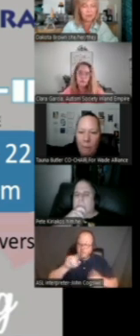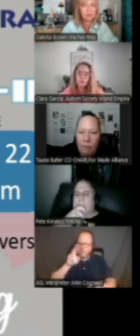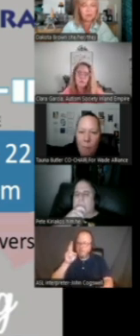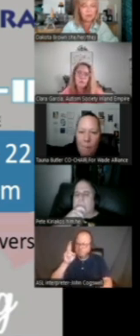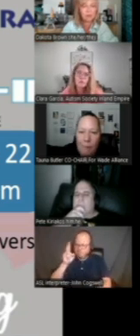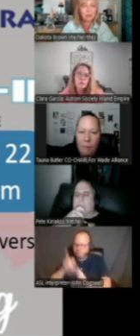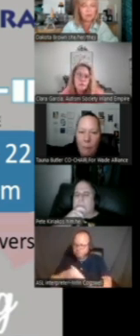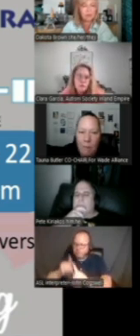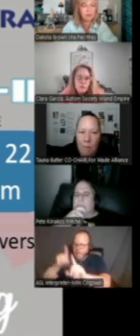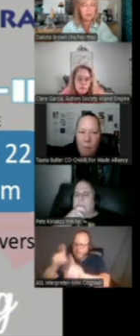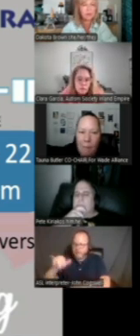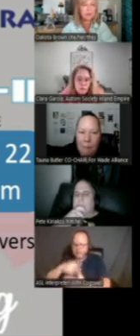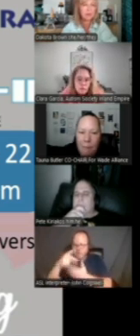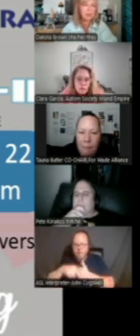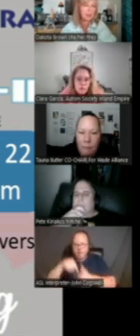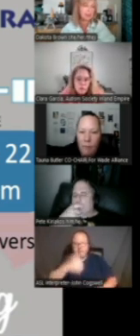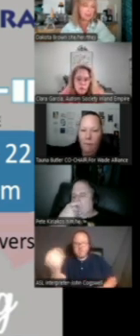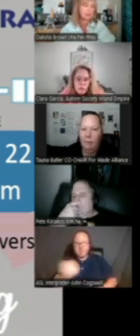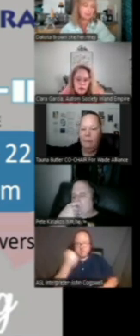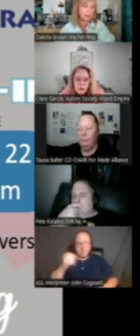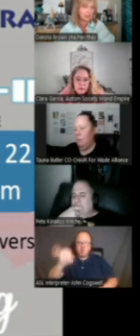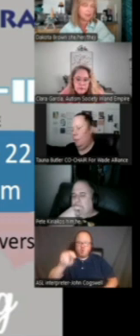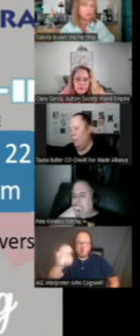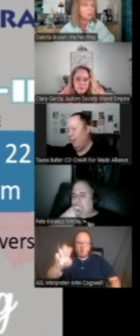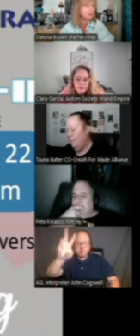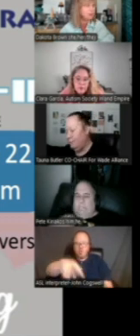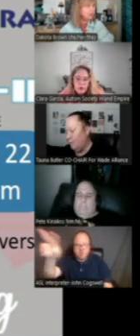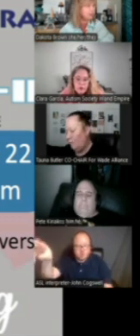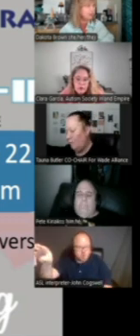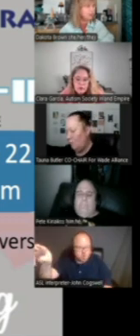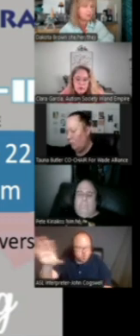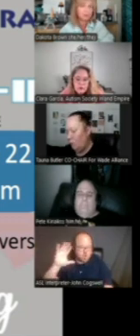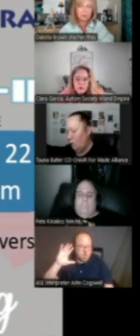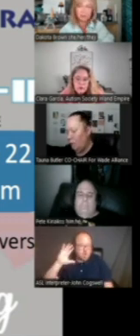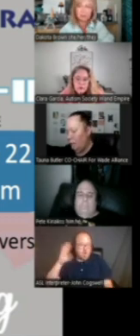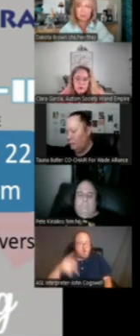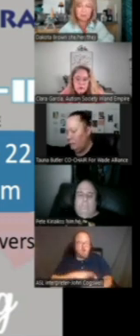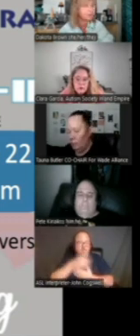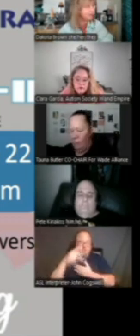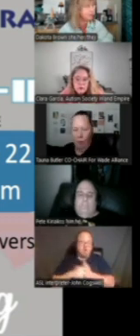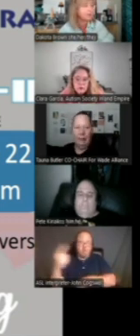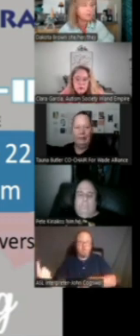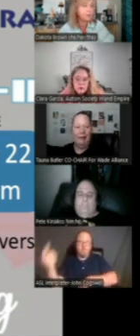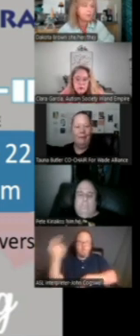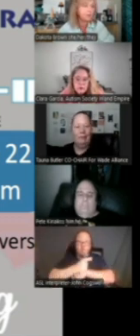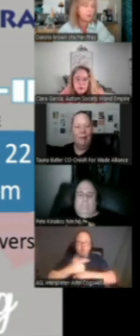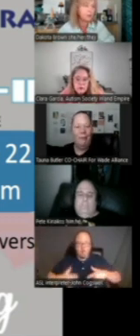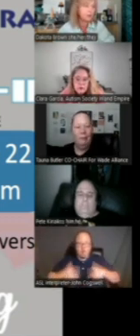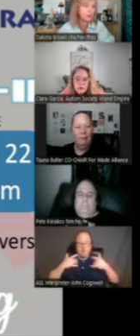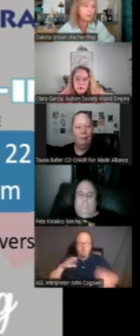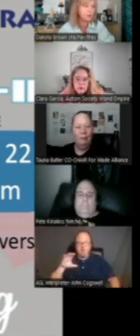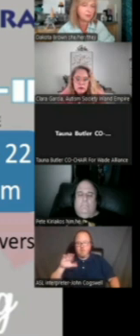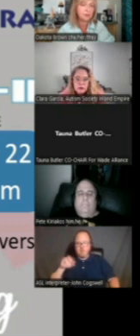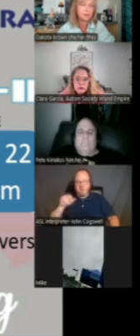This Saturday, June 22, our program will be a one-day event at the Civil